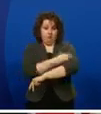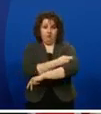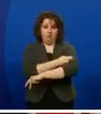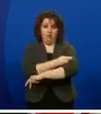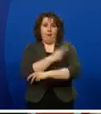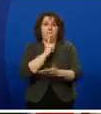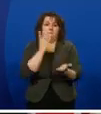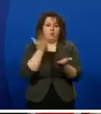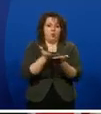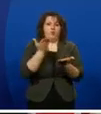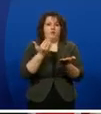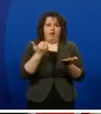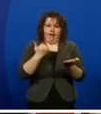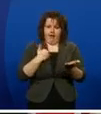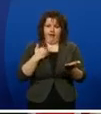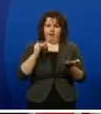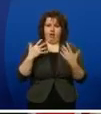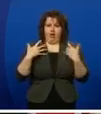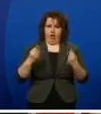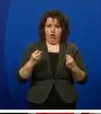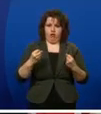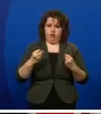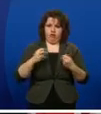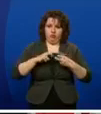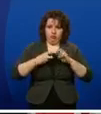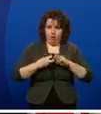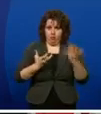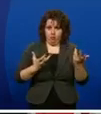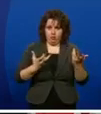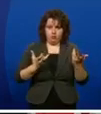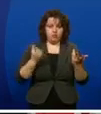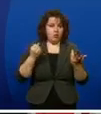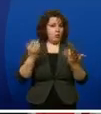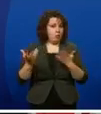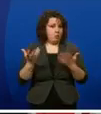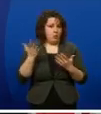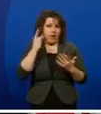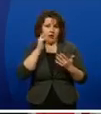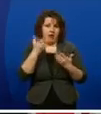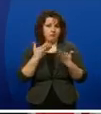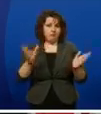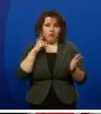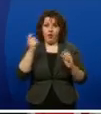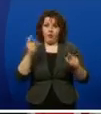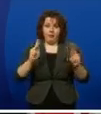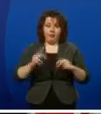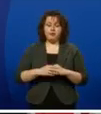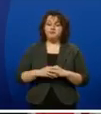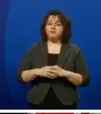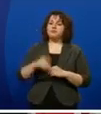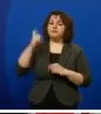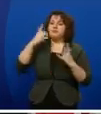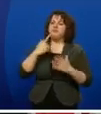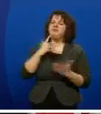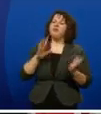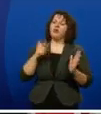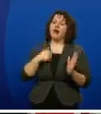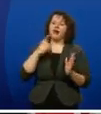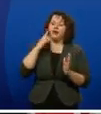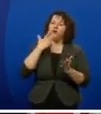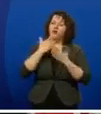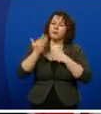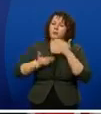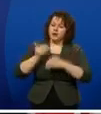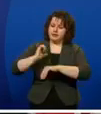the conditions which would put them on the list currently. So I think we have a good process in place, Kay, and as we see those